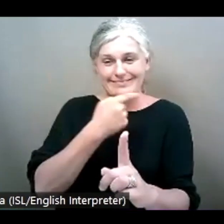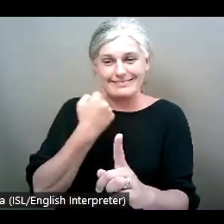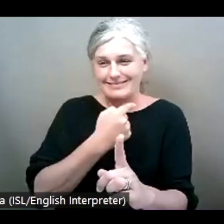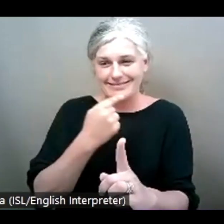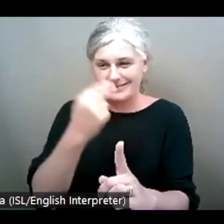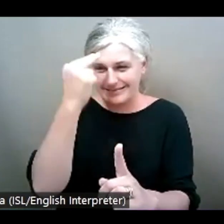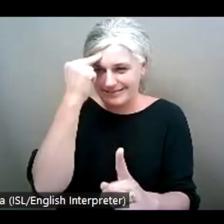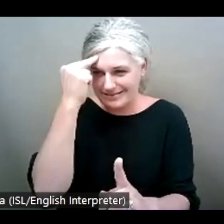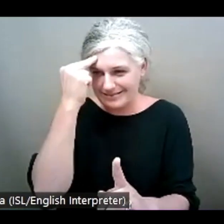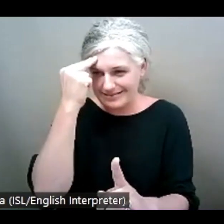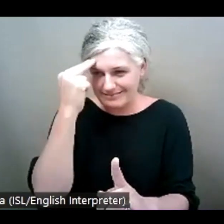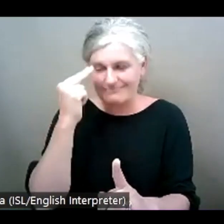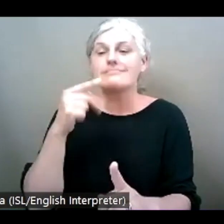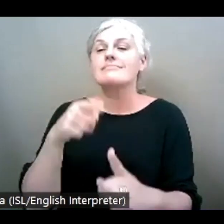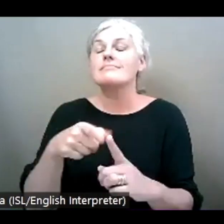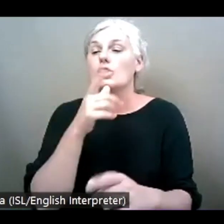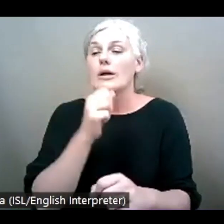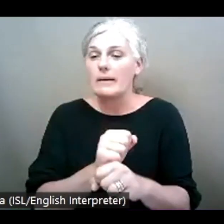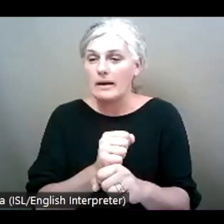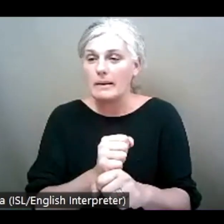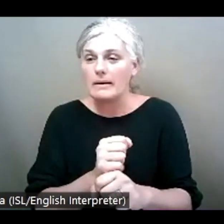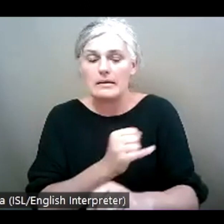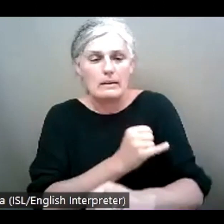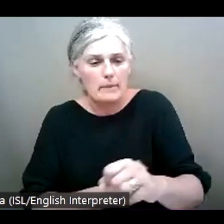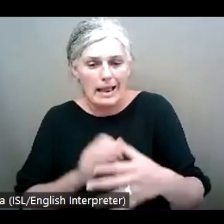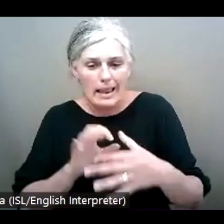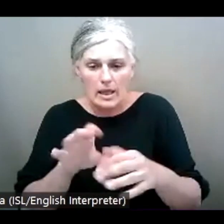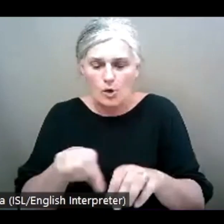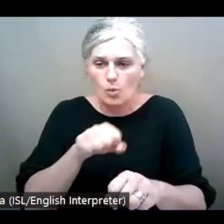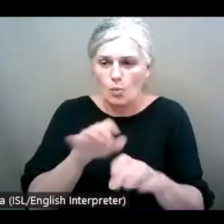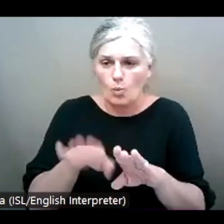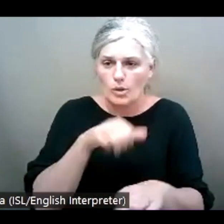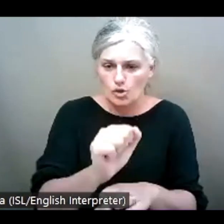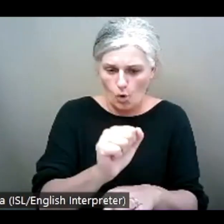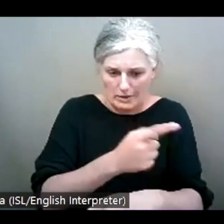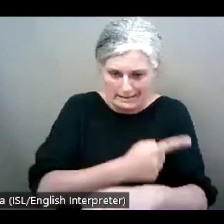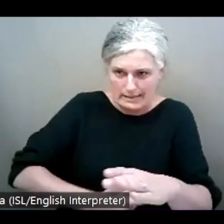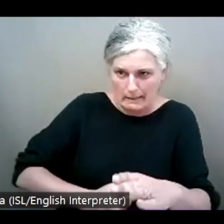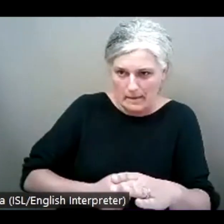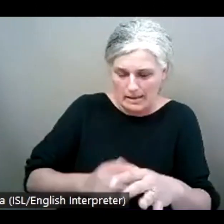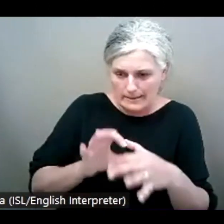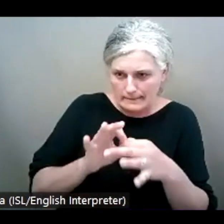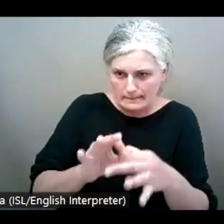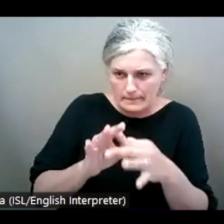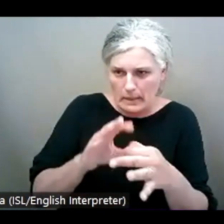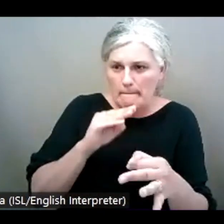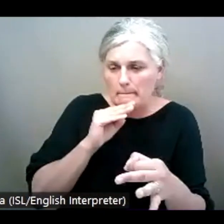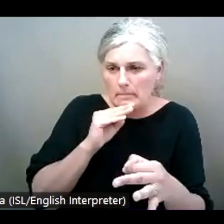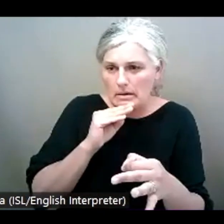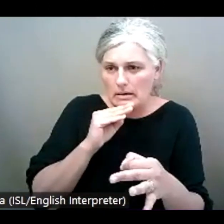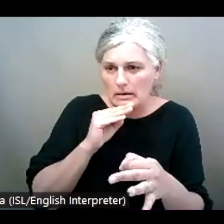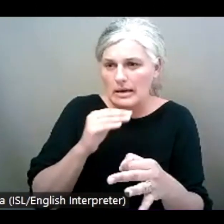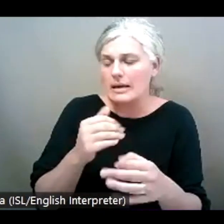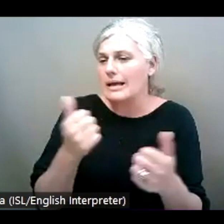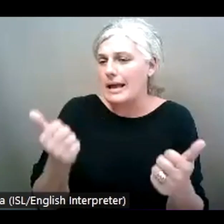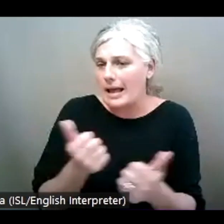separates impairment or your condition from disability. It means that I no longer